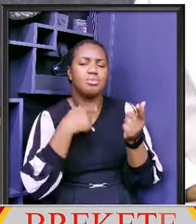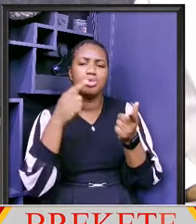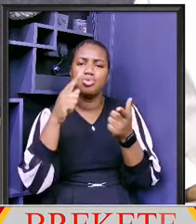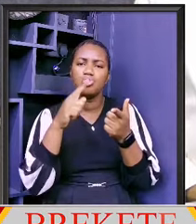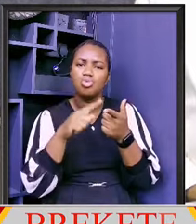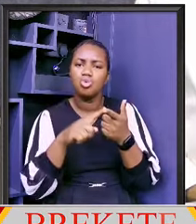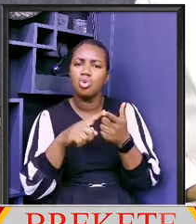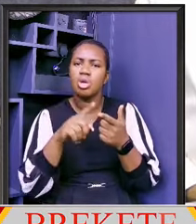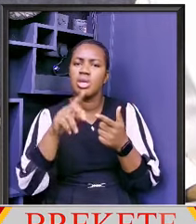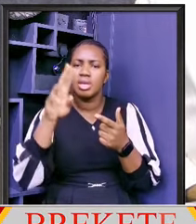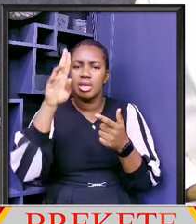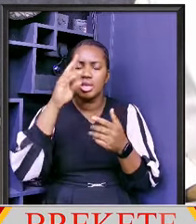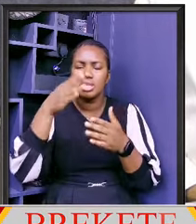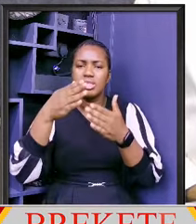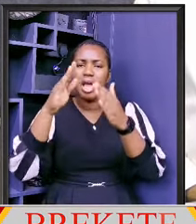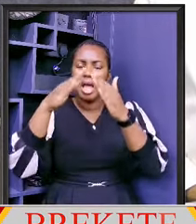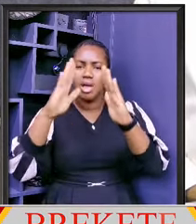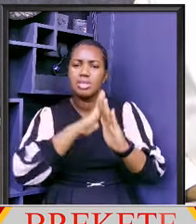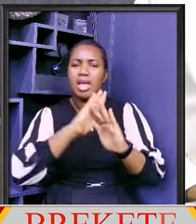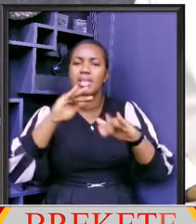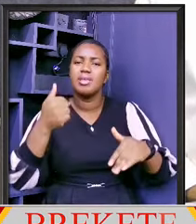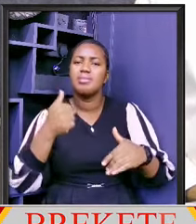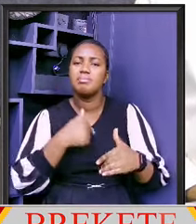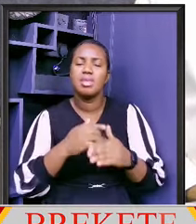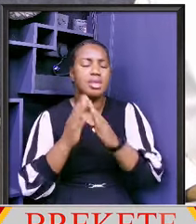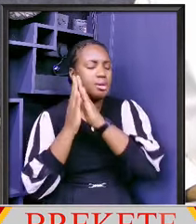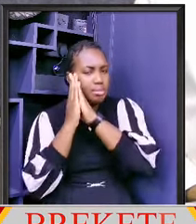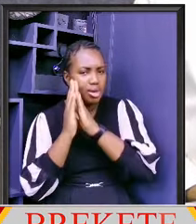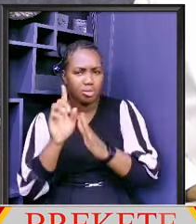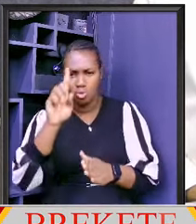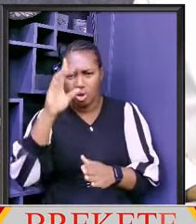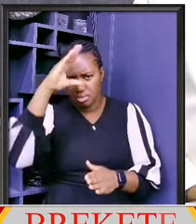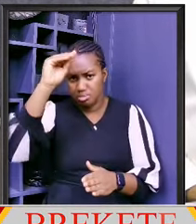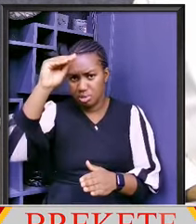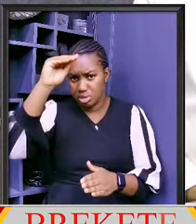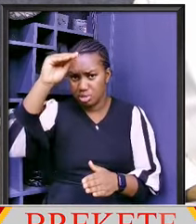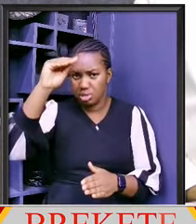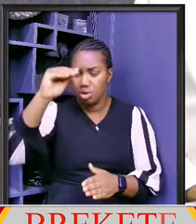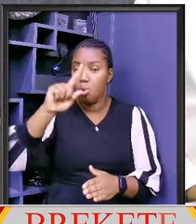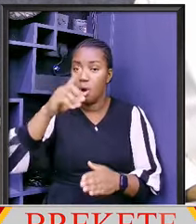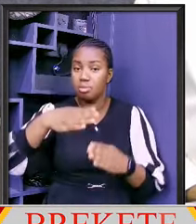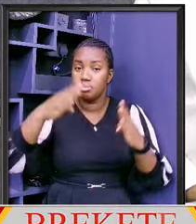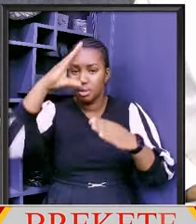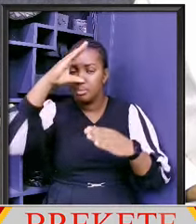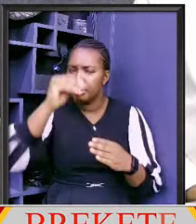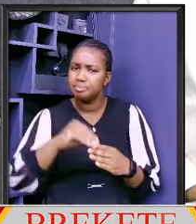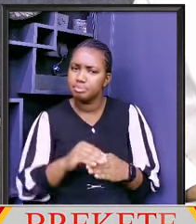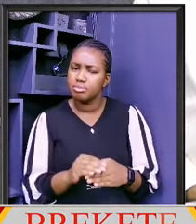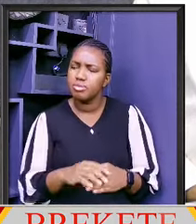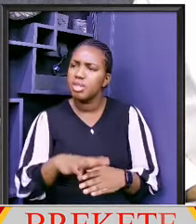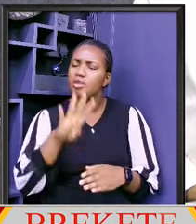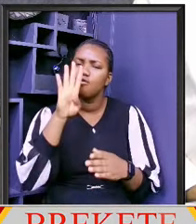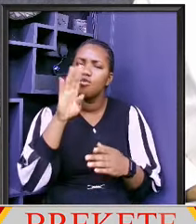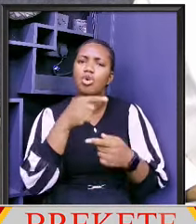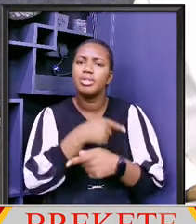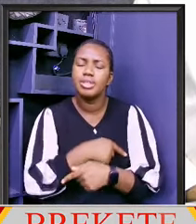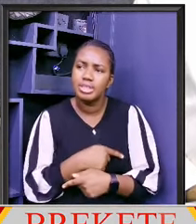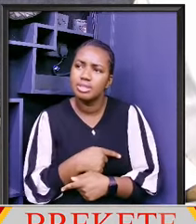a bed. It's so one big man. So we're there together. 4 days too. He